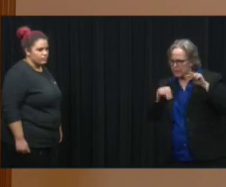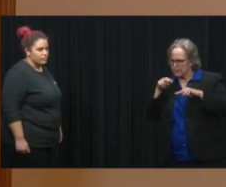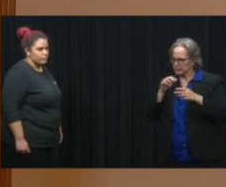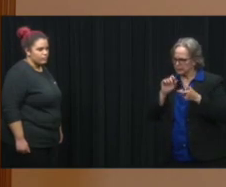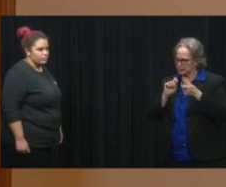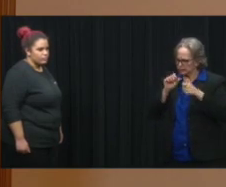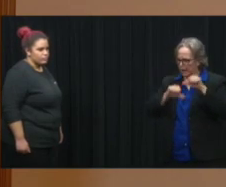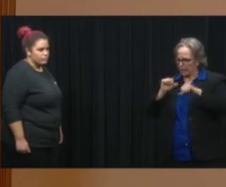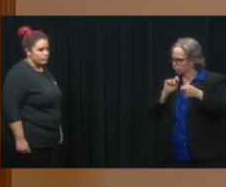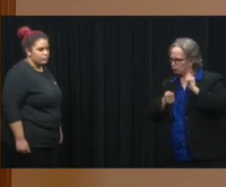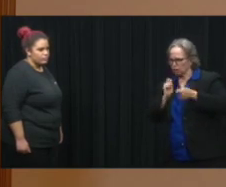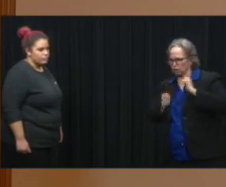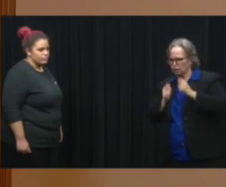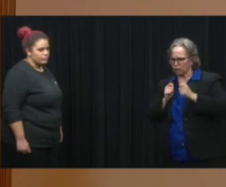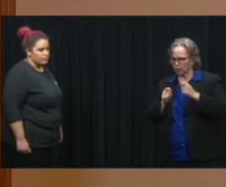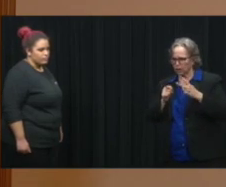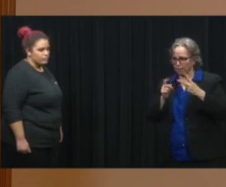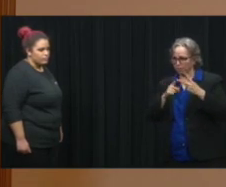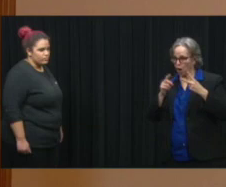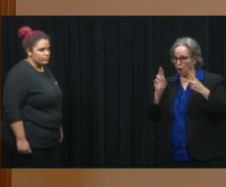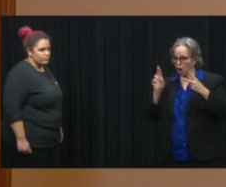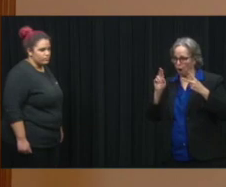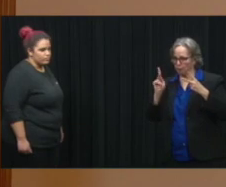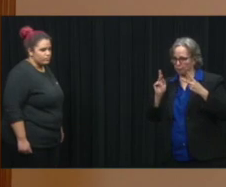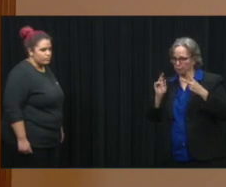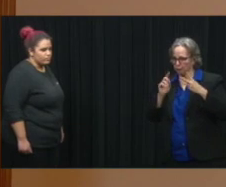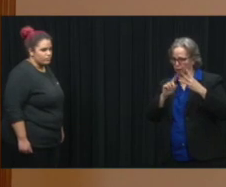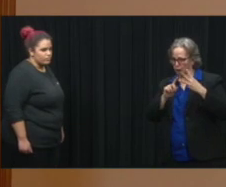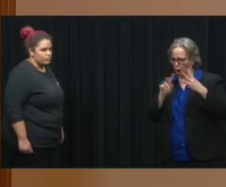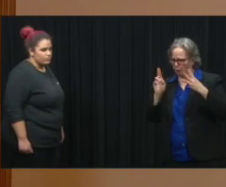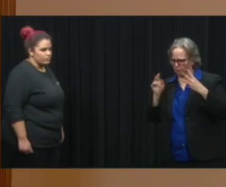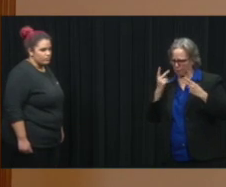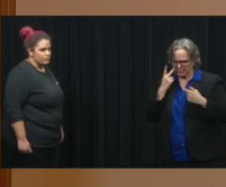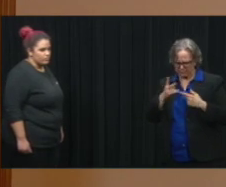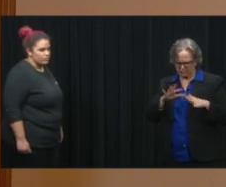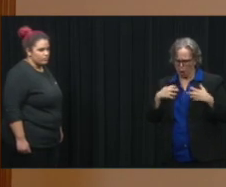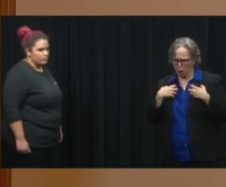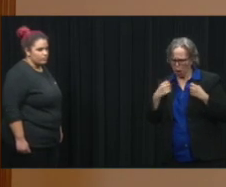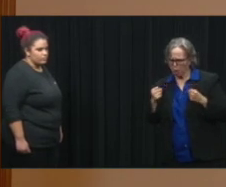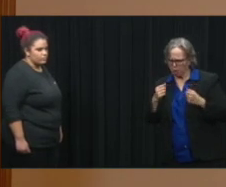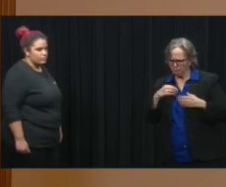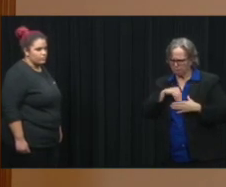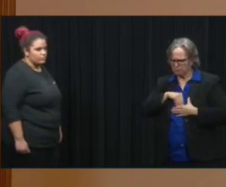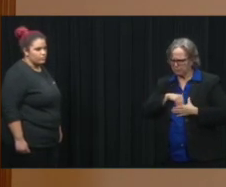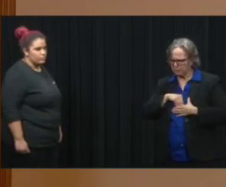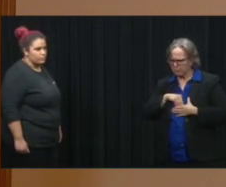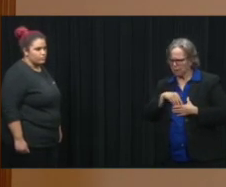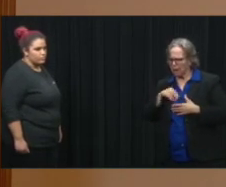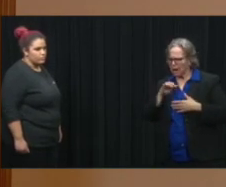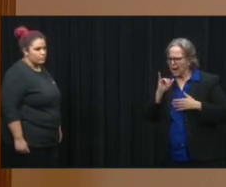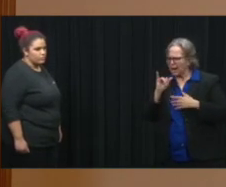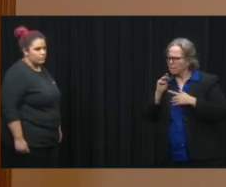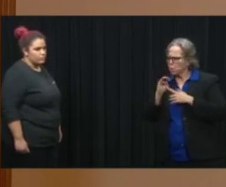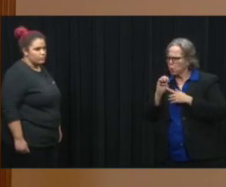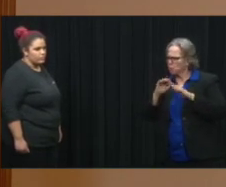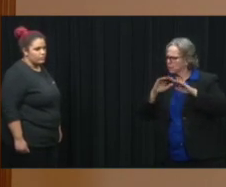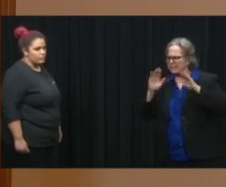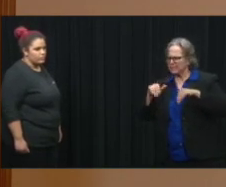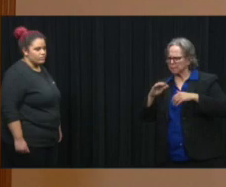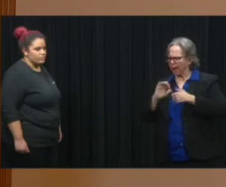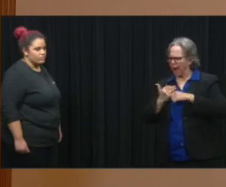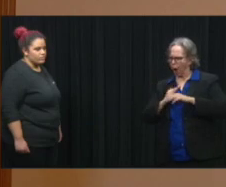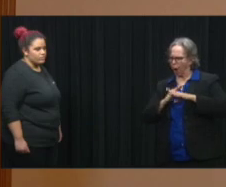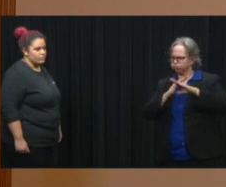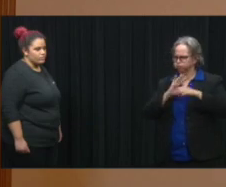recovered, we're seeing some sense of immunity, at least for a while. And so therefore, they're not going to be giving it to someone else. And